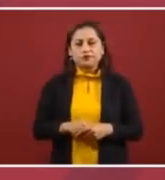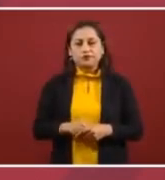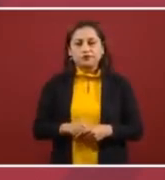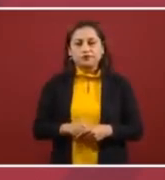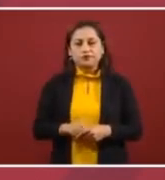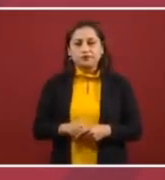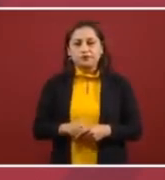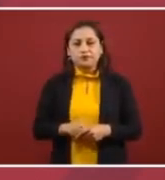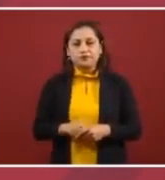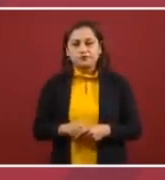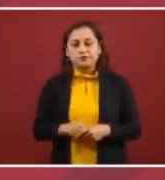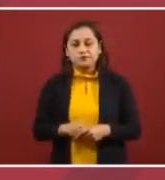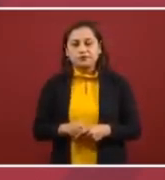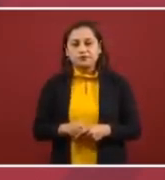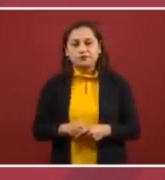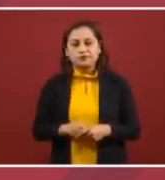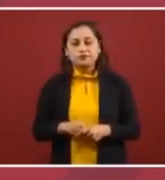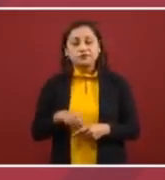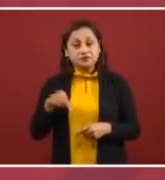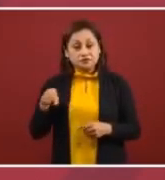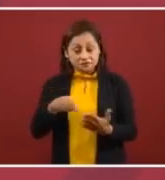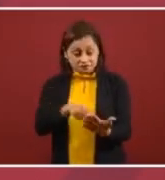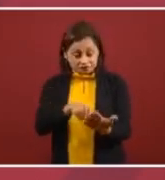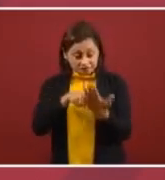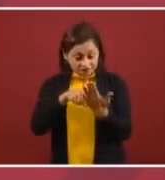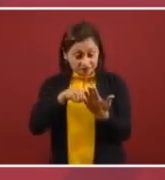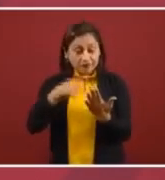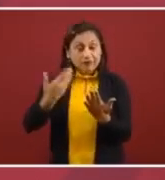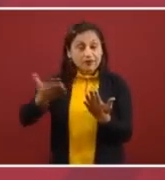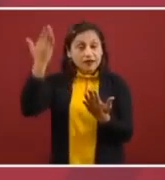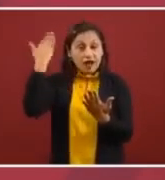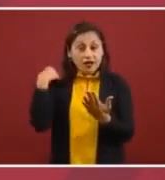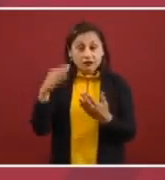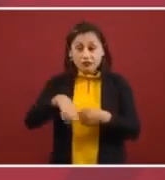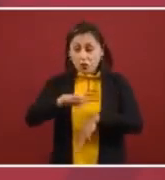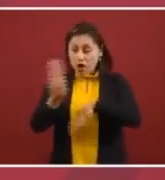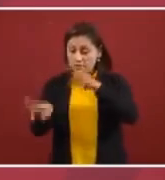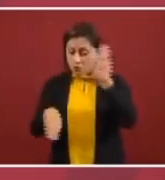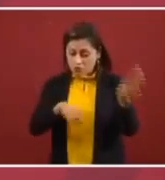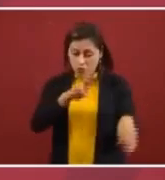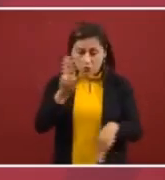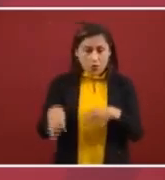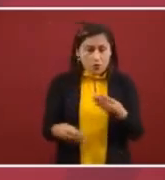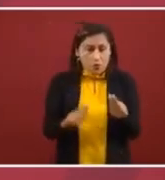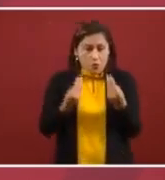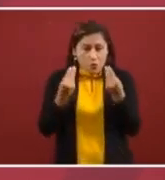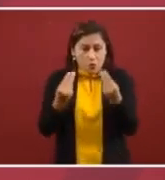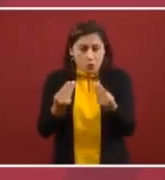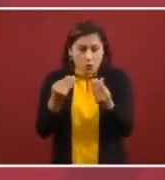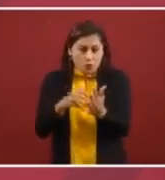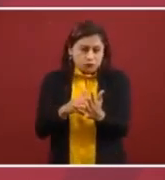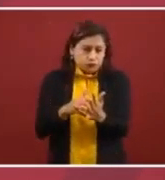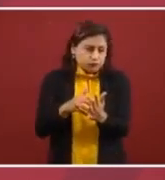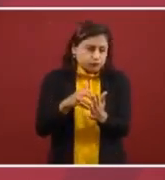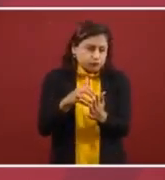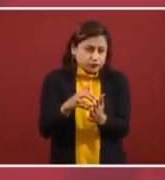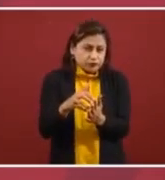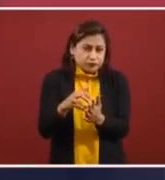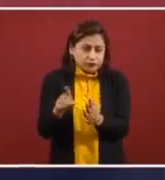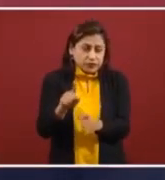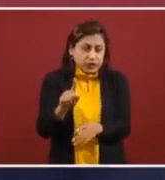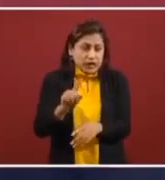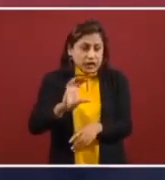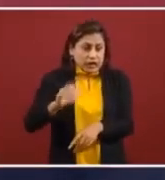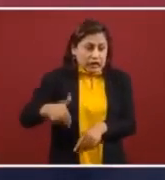How there was more dead than those that were injured and